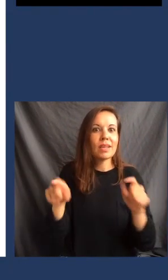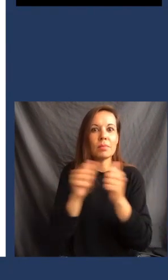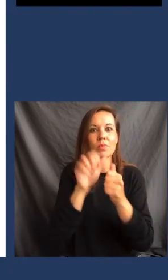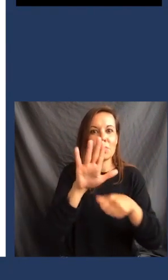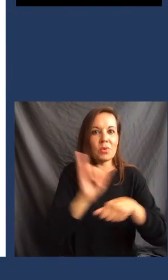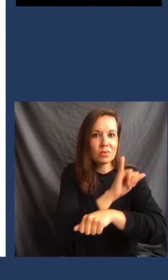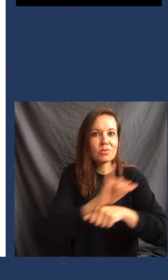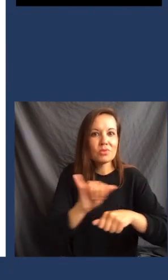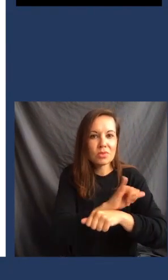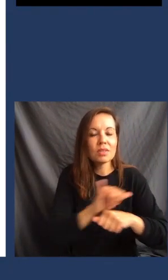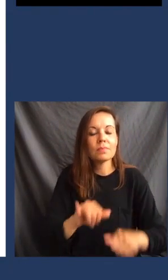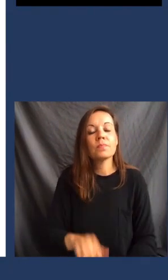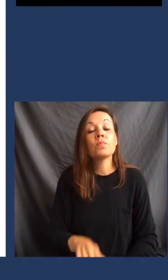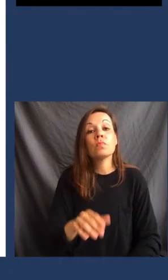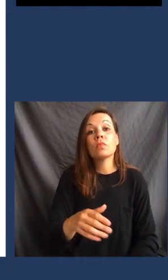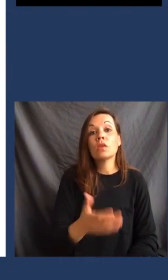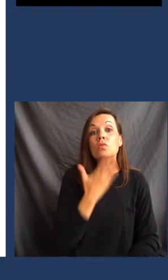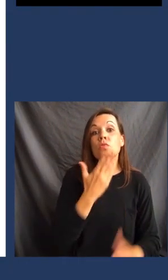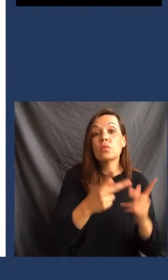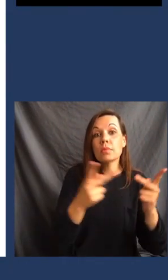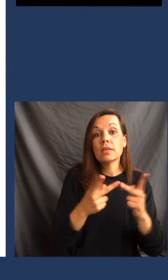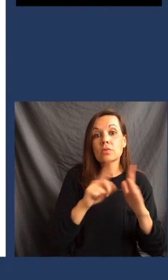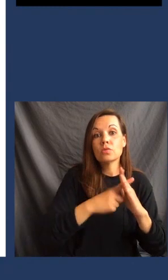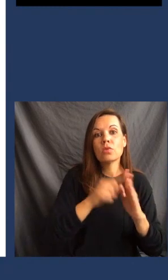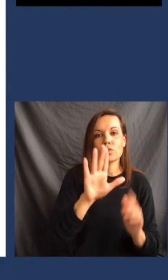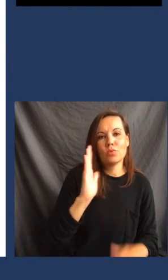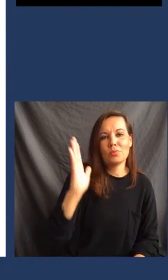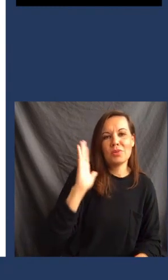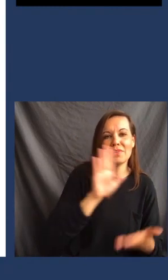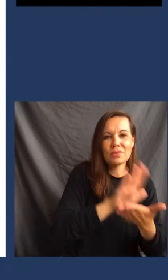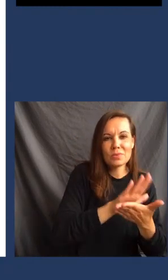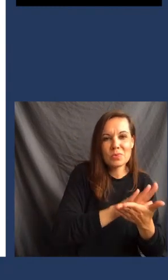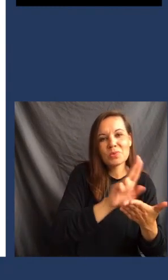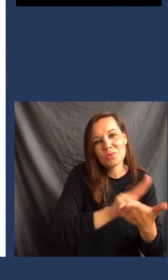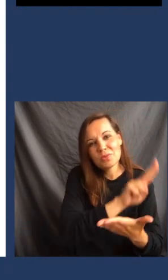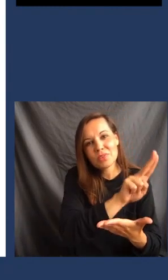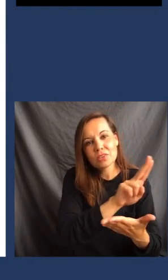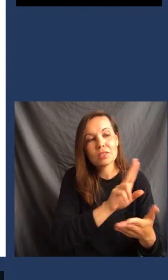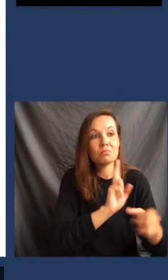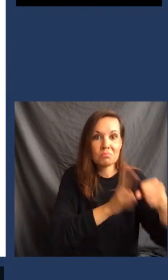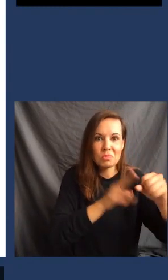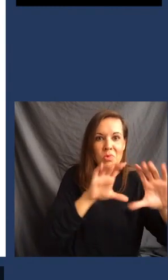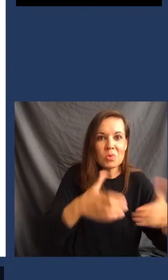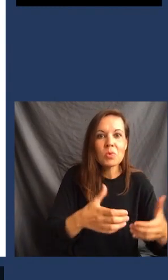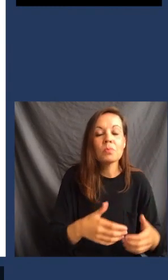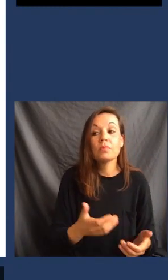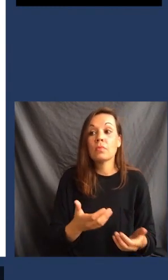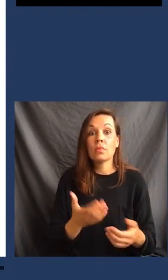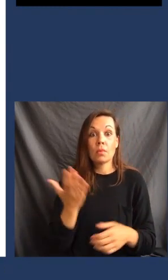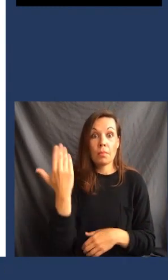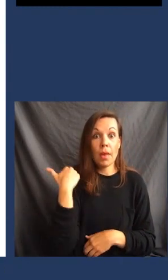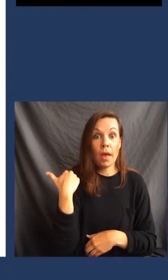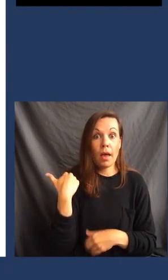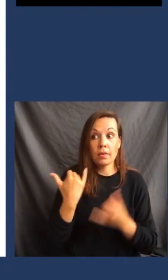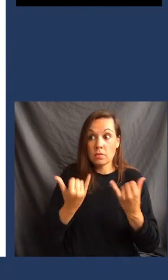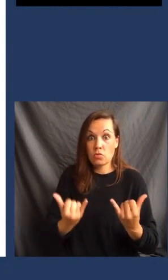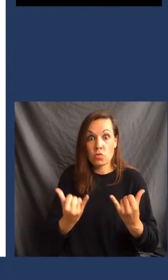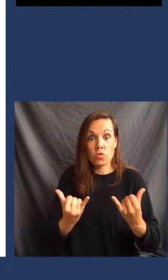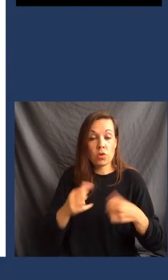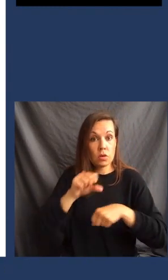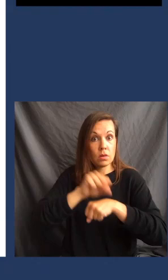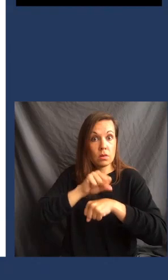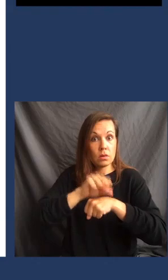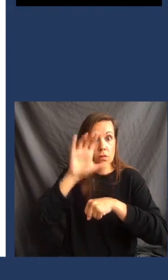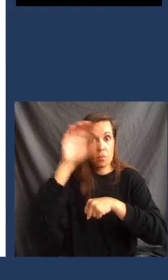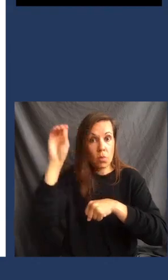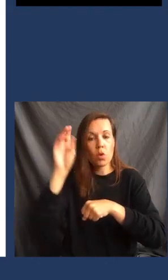place to start is with schools or universities that you've attended, or maybe also past and current employers that are